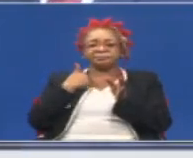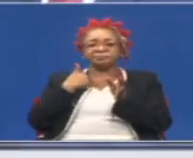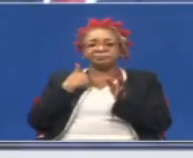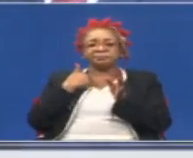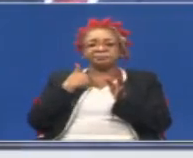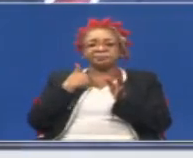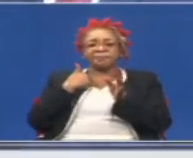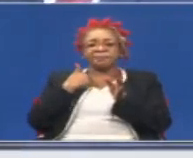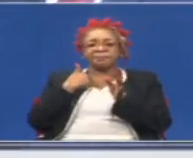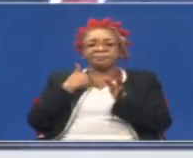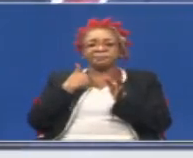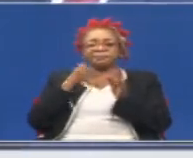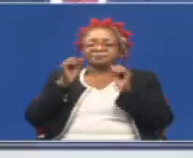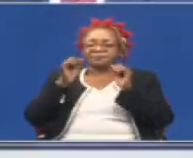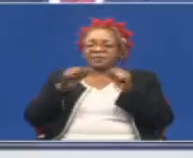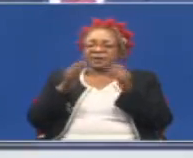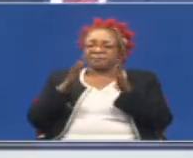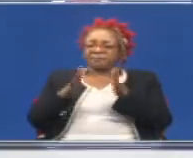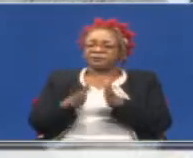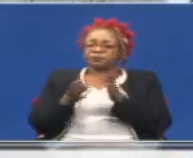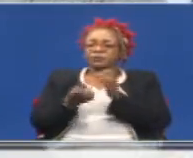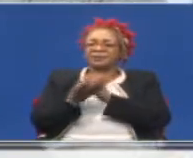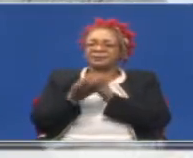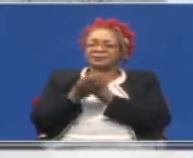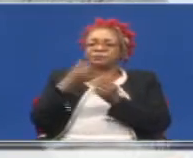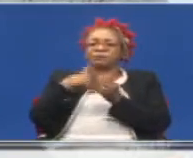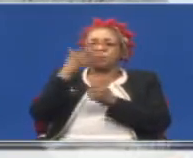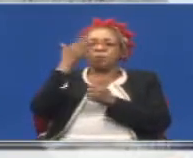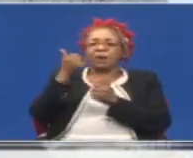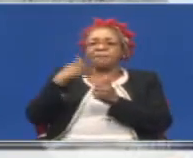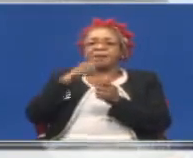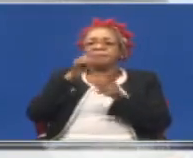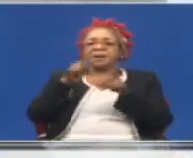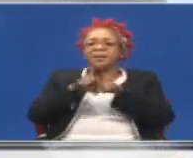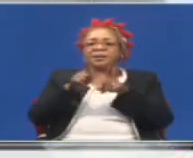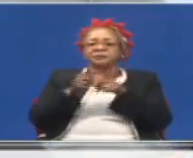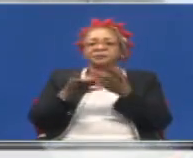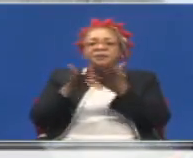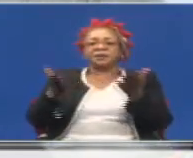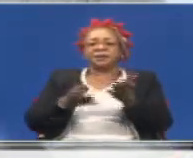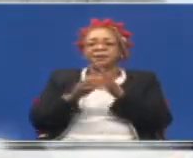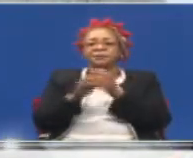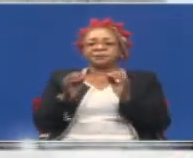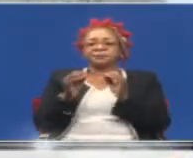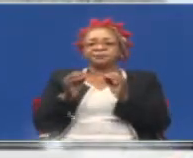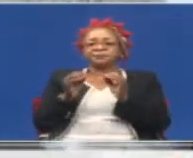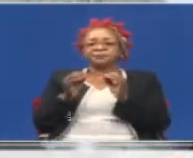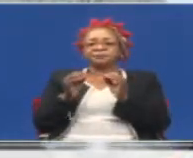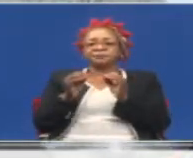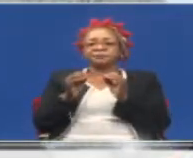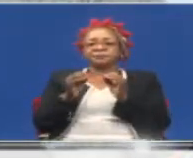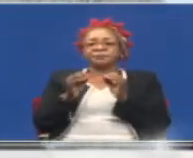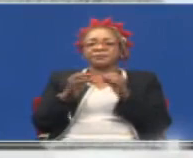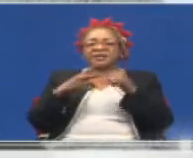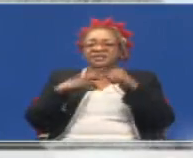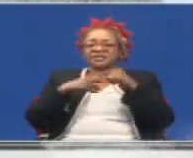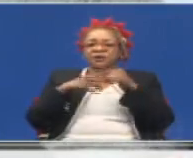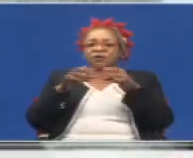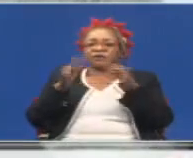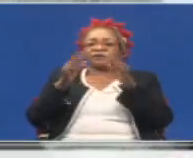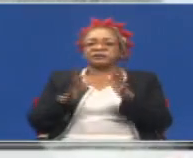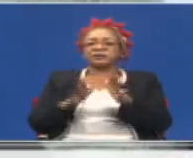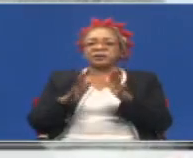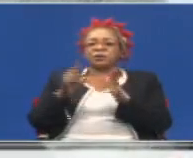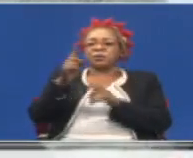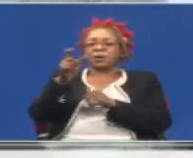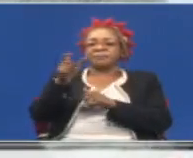Can someone explain to me why my brother is not here? Seven officers on one man. And all